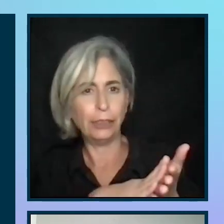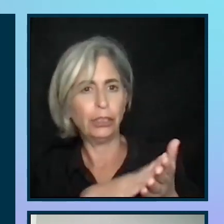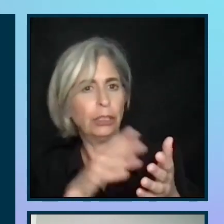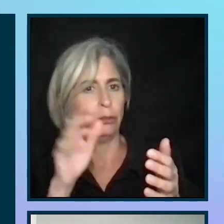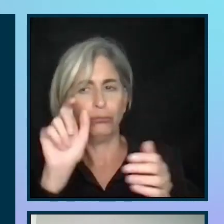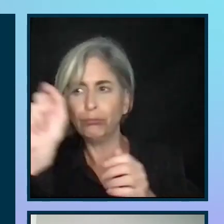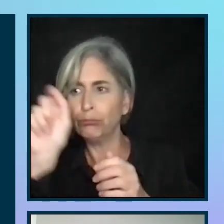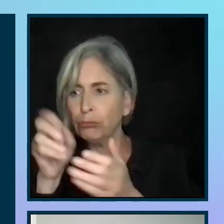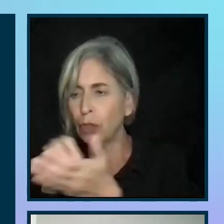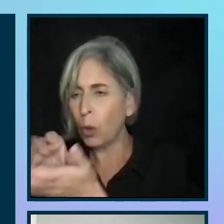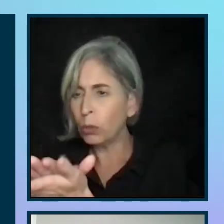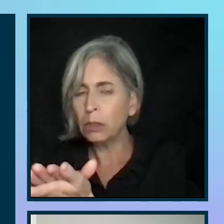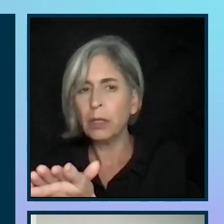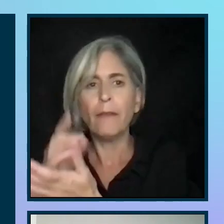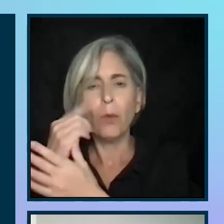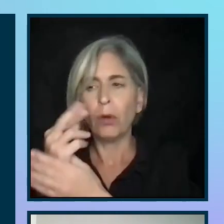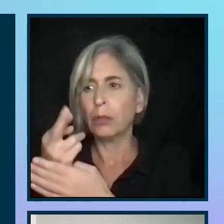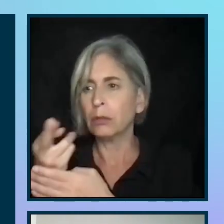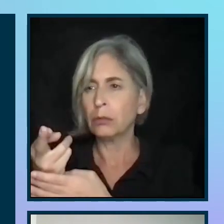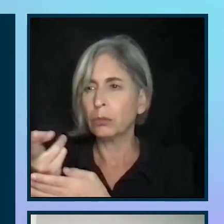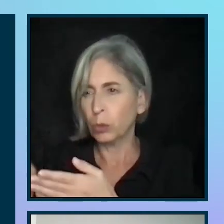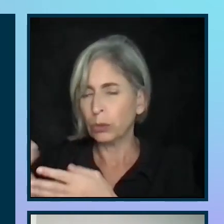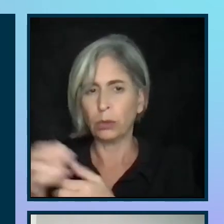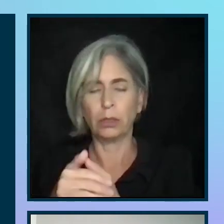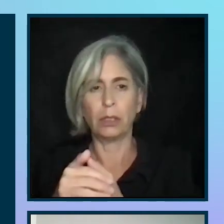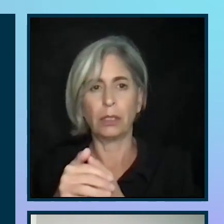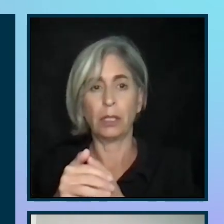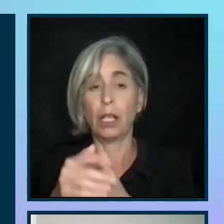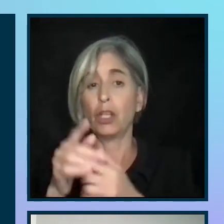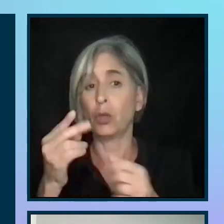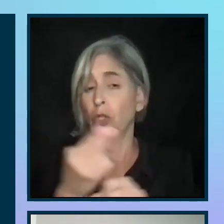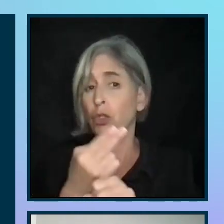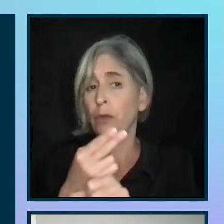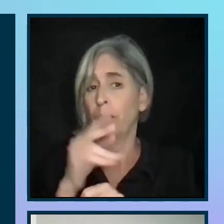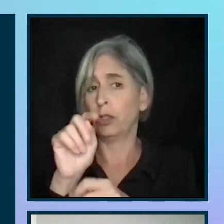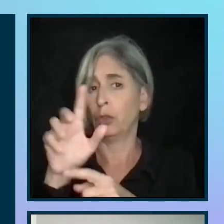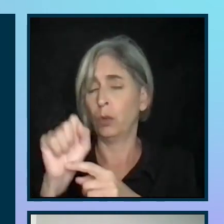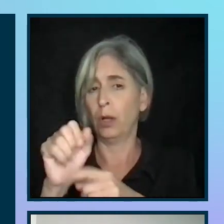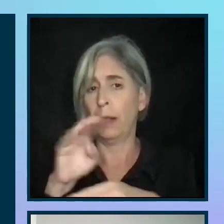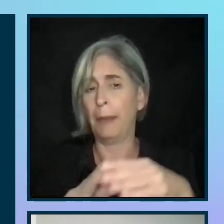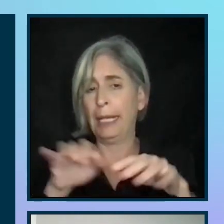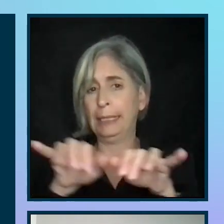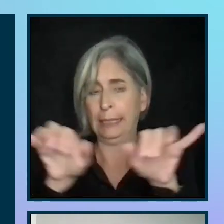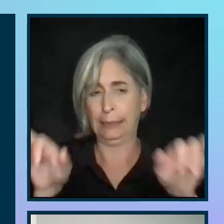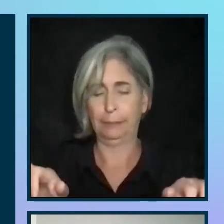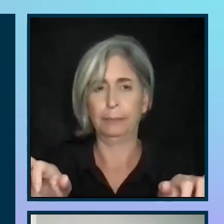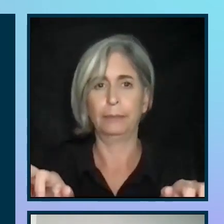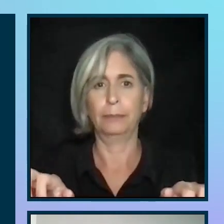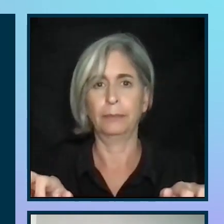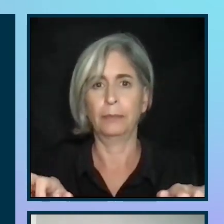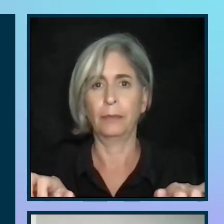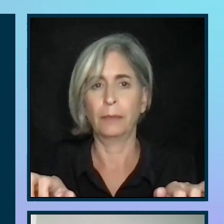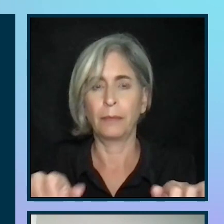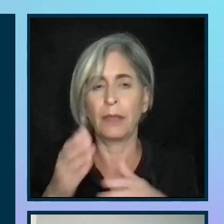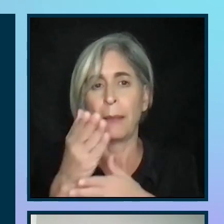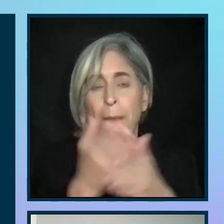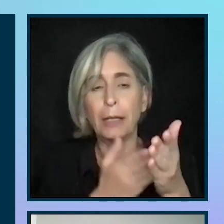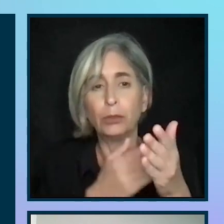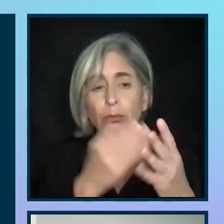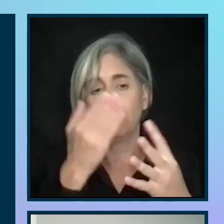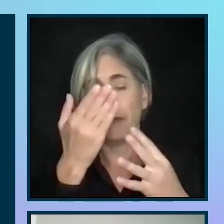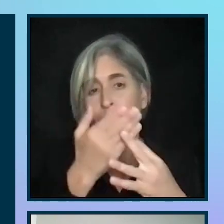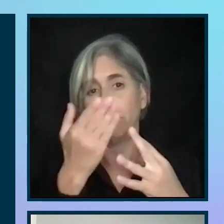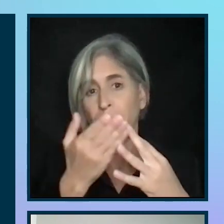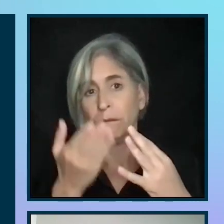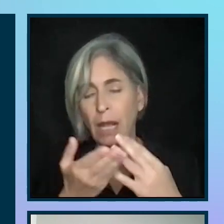references. These are handled through a tool-based system that's going to structure through the, parse through the file and assist